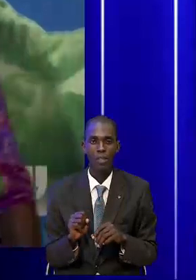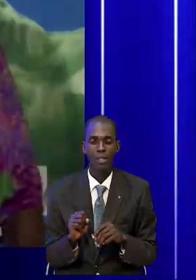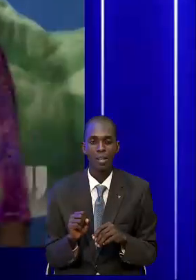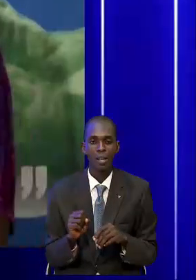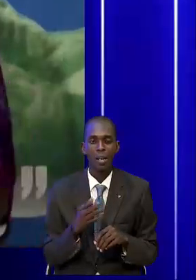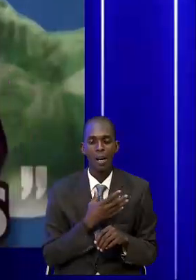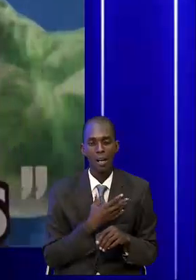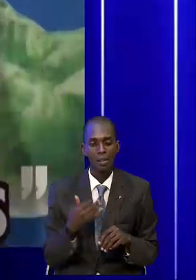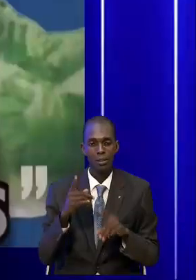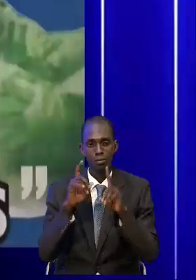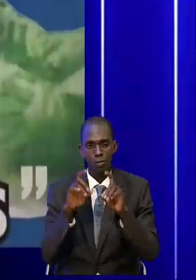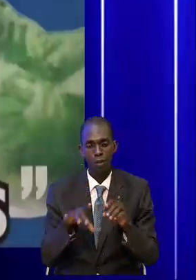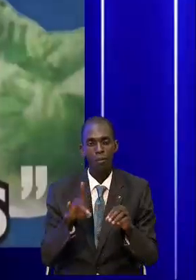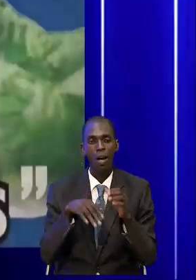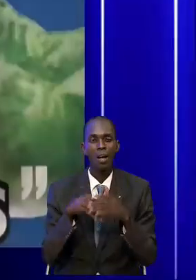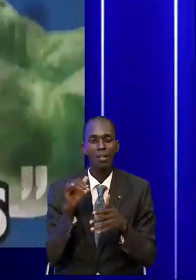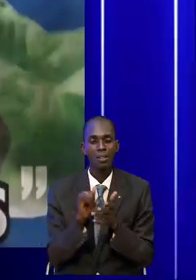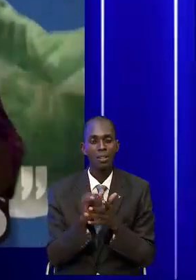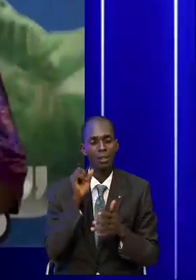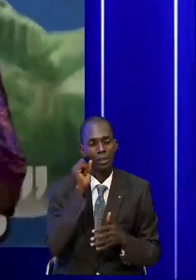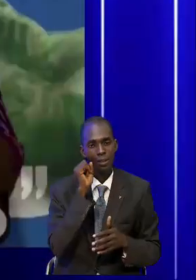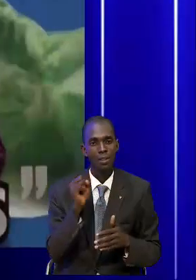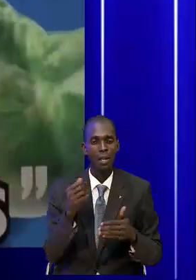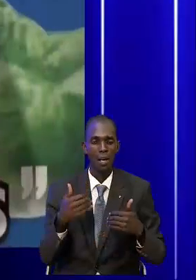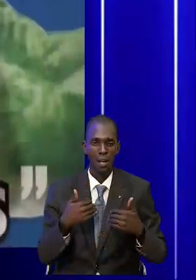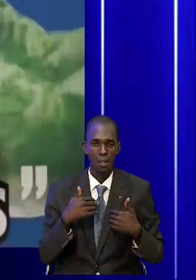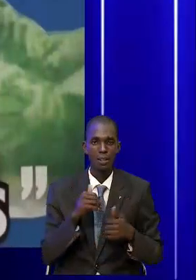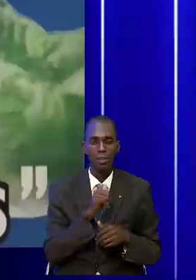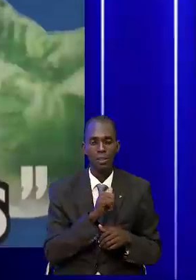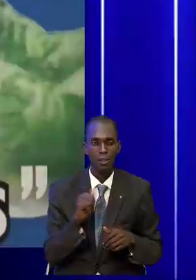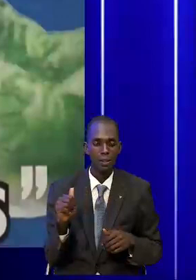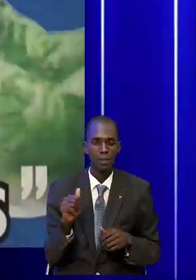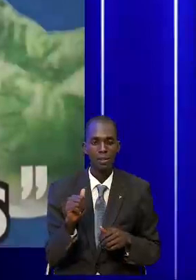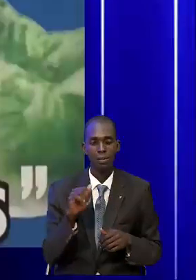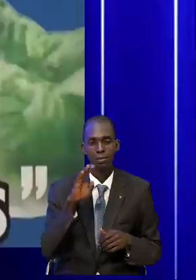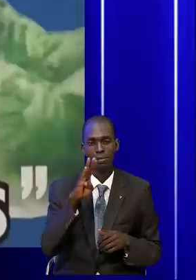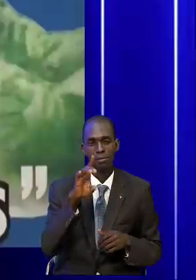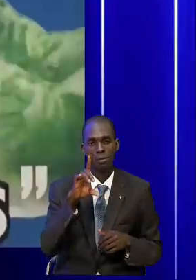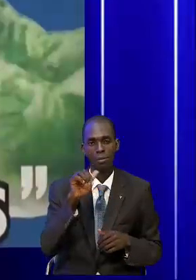I did lab tests. I did lab, and they tell me that